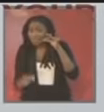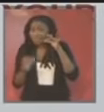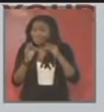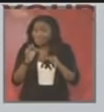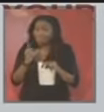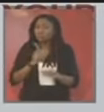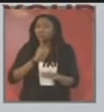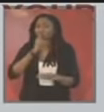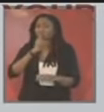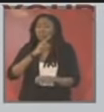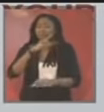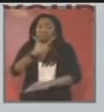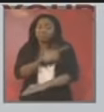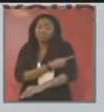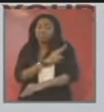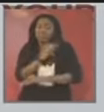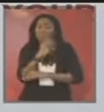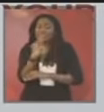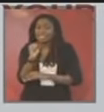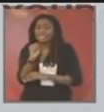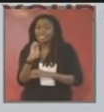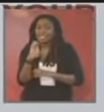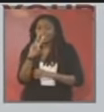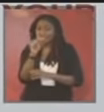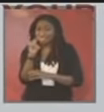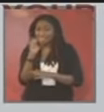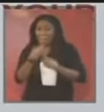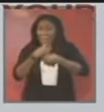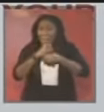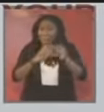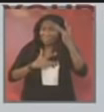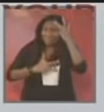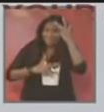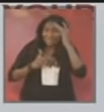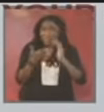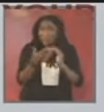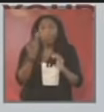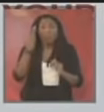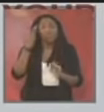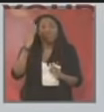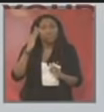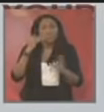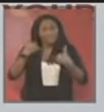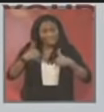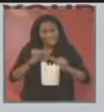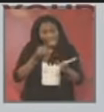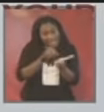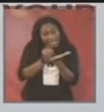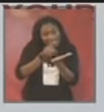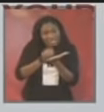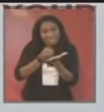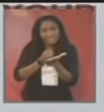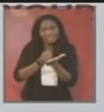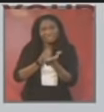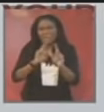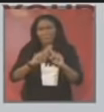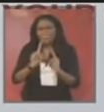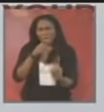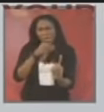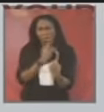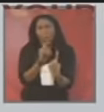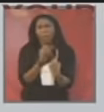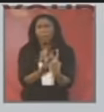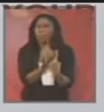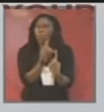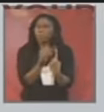it's CDC, that will be doing the follow-up for adverse reactions. So it's a very, it's early on